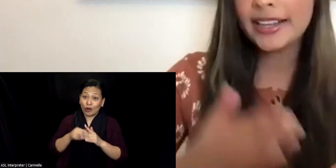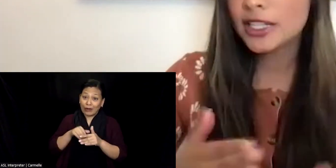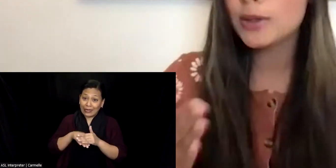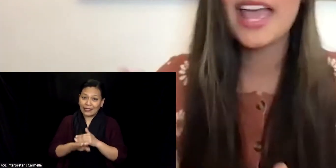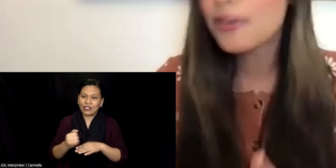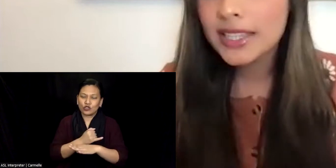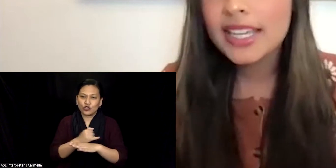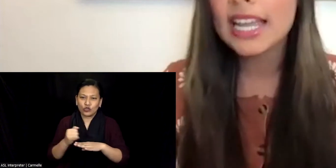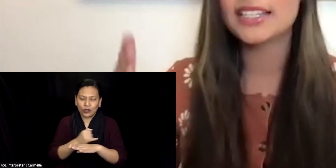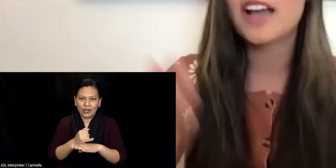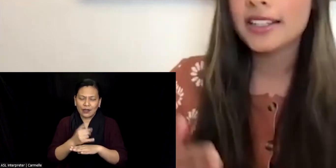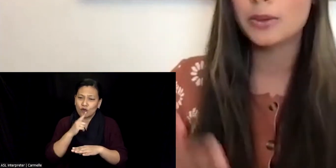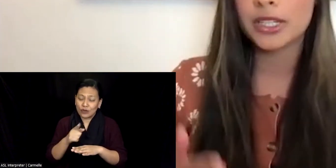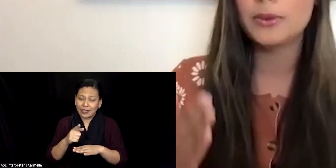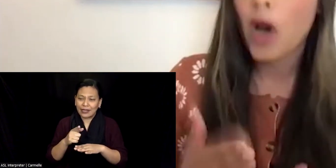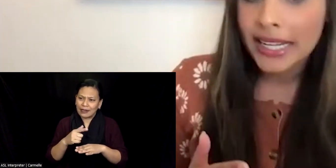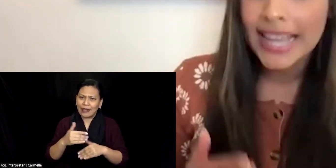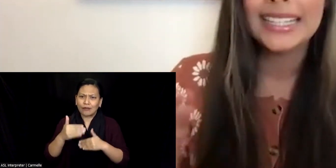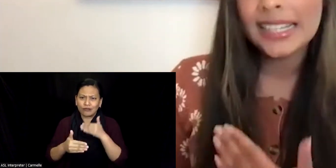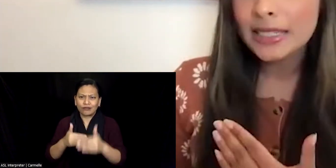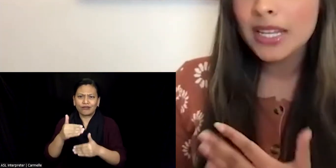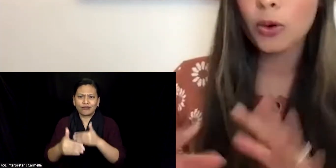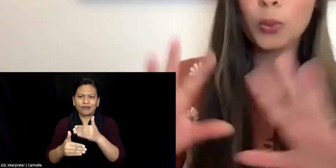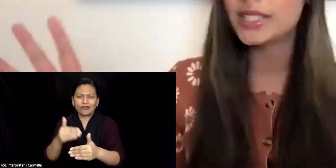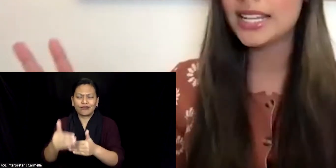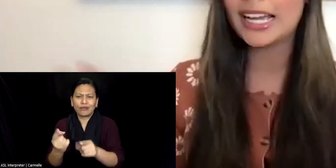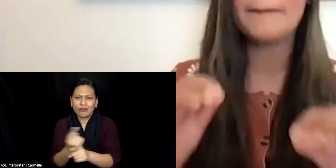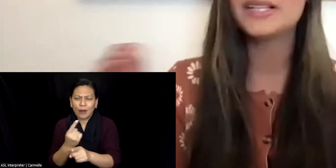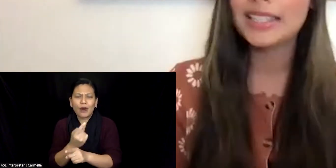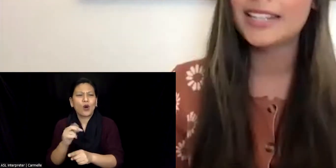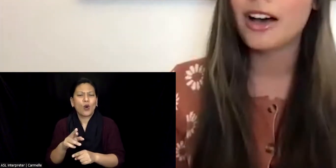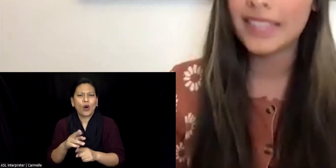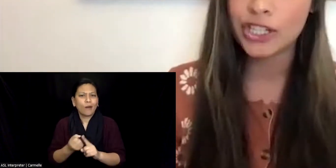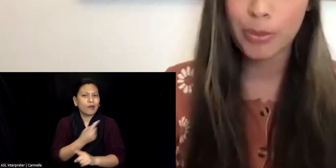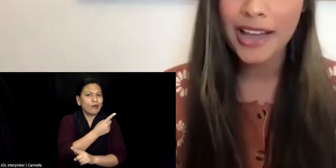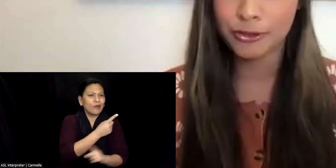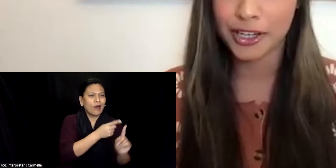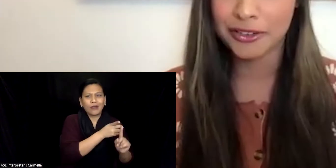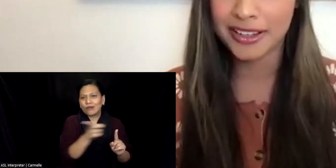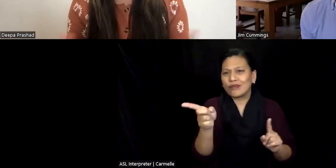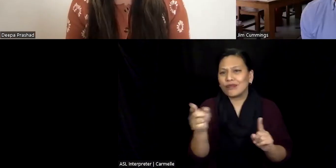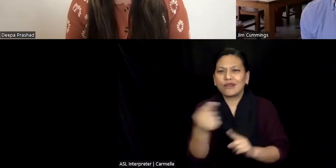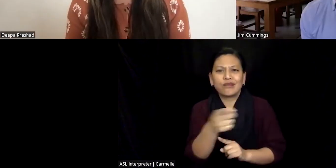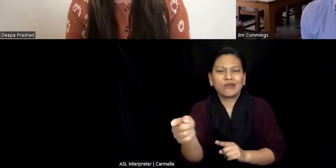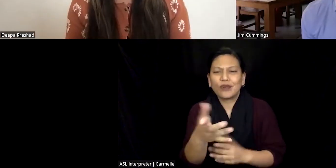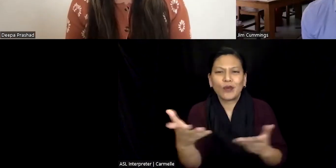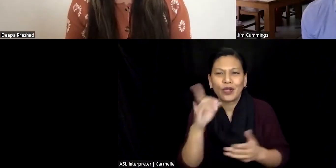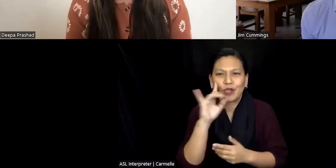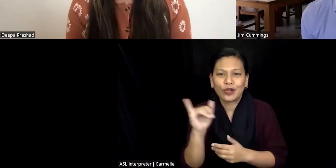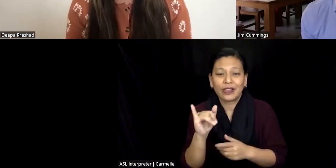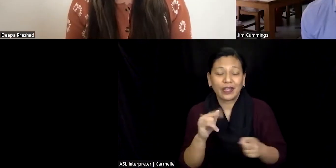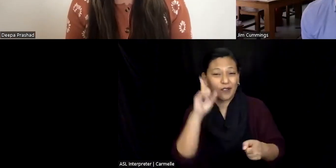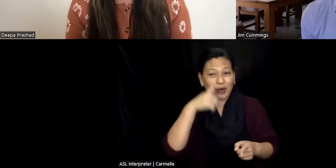you executed everything and you got to where you wanted and needed to be, or was it a completely non-linear path for you? Mine was